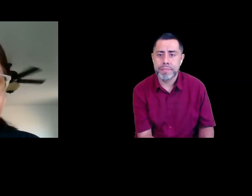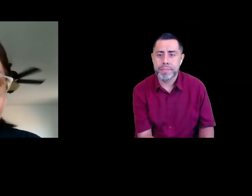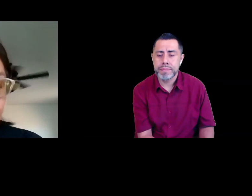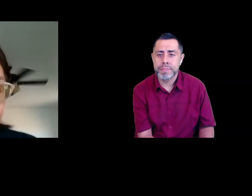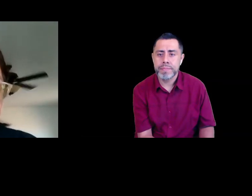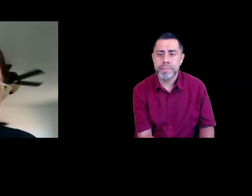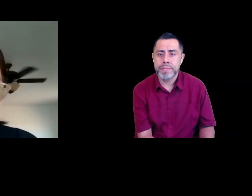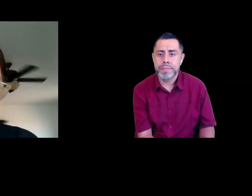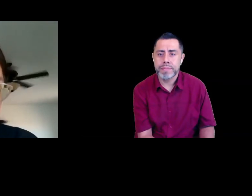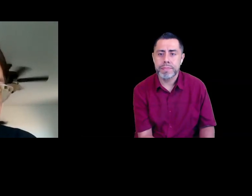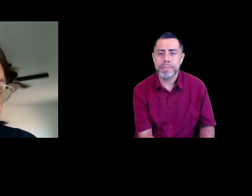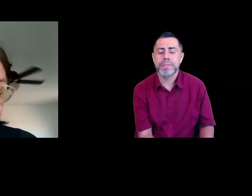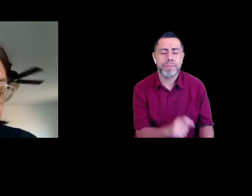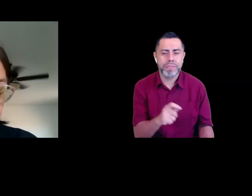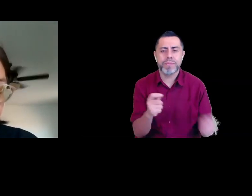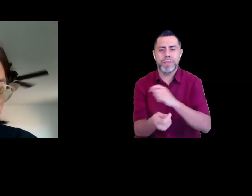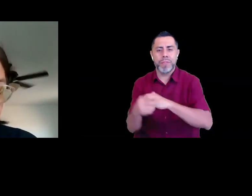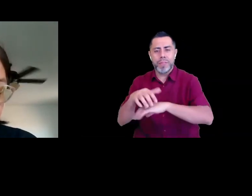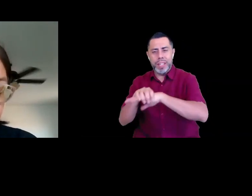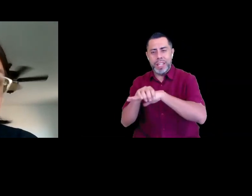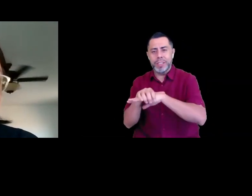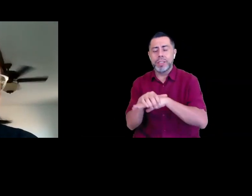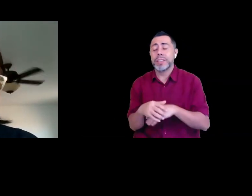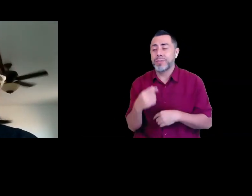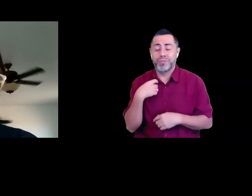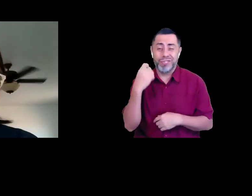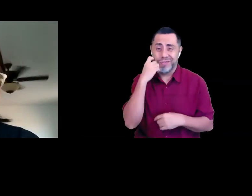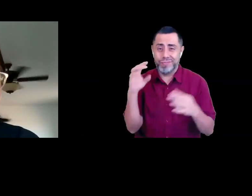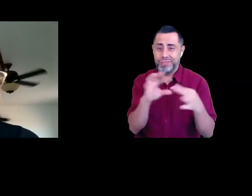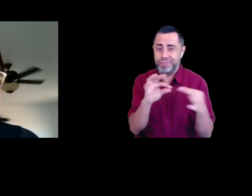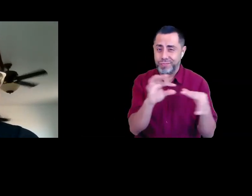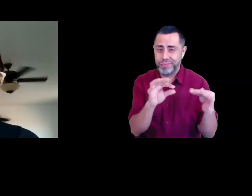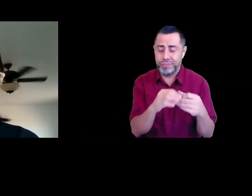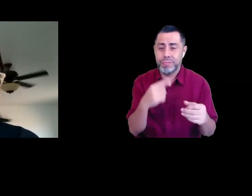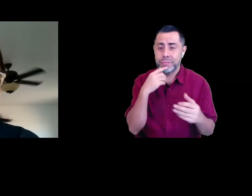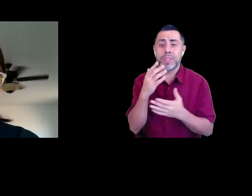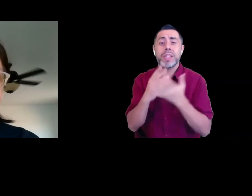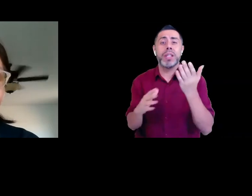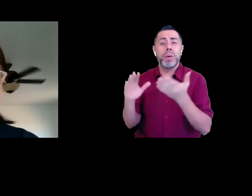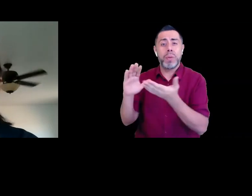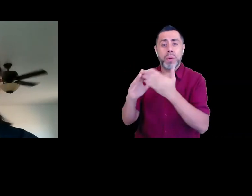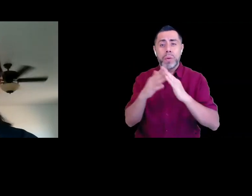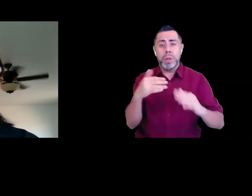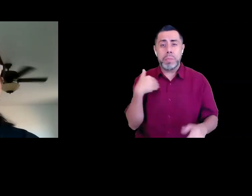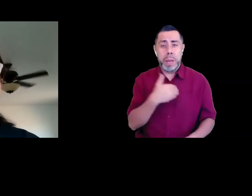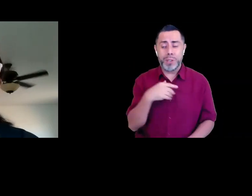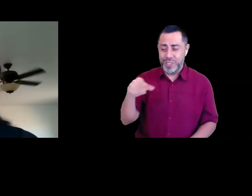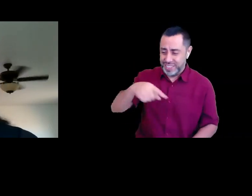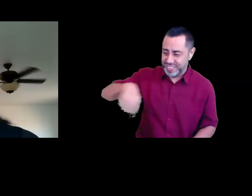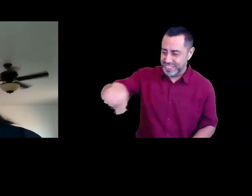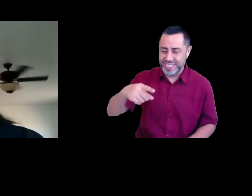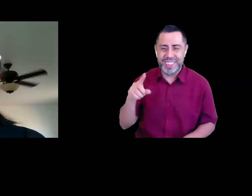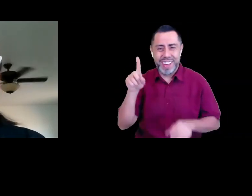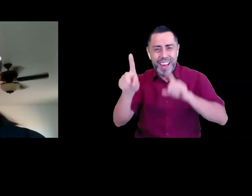So I was just saying that some of the community members will ask, so when is Tasha bringing out stuff? And they